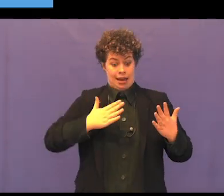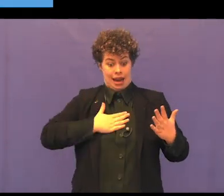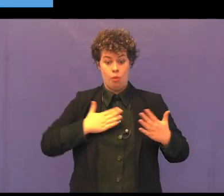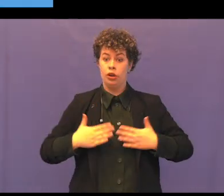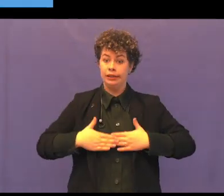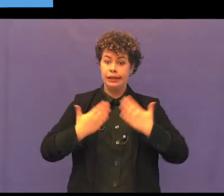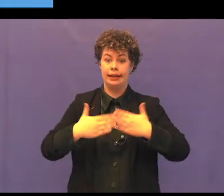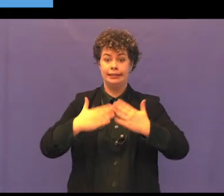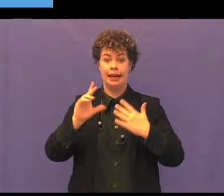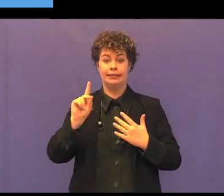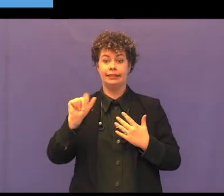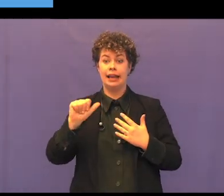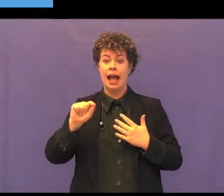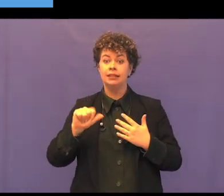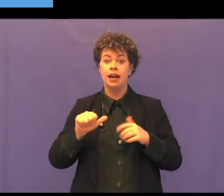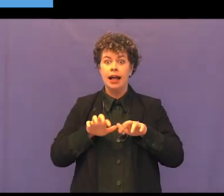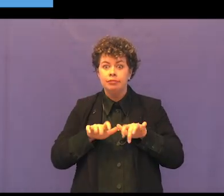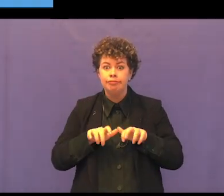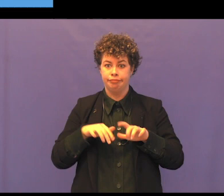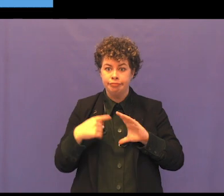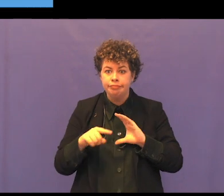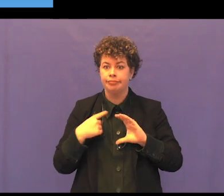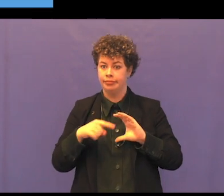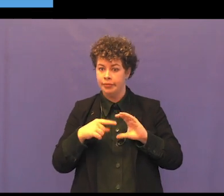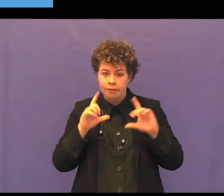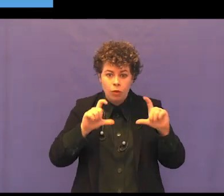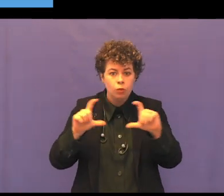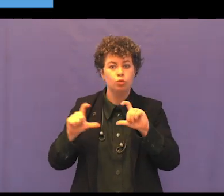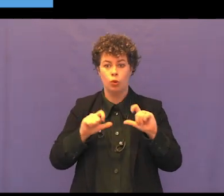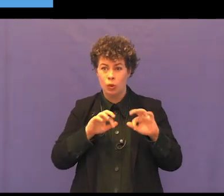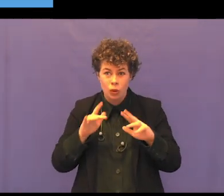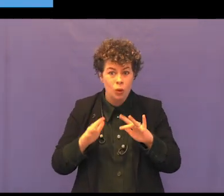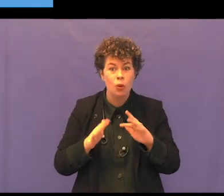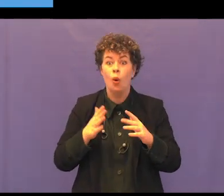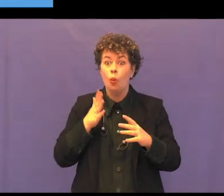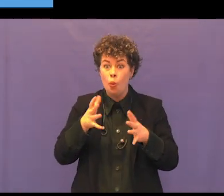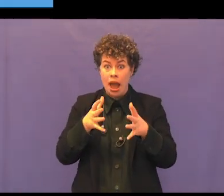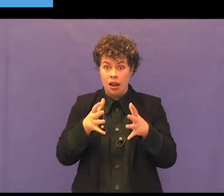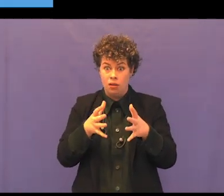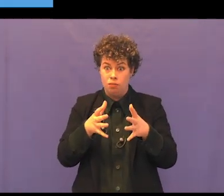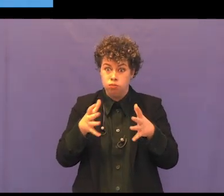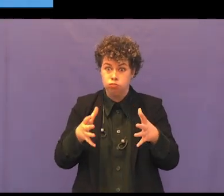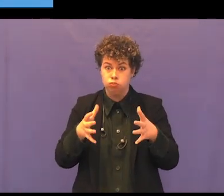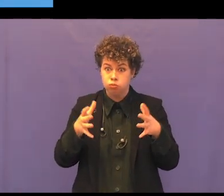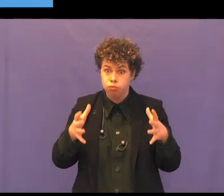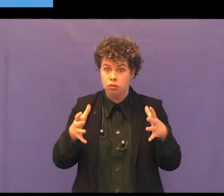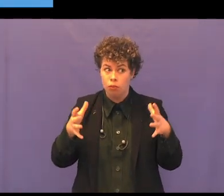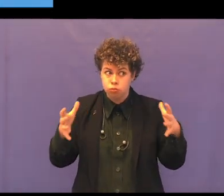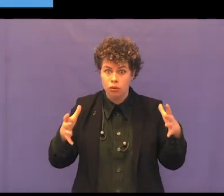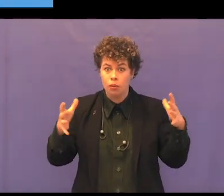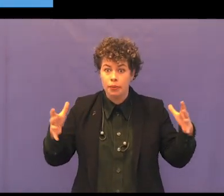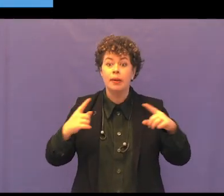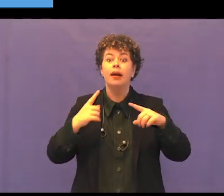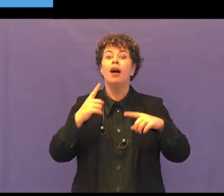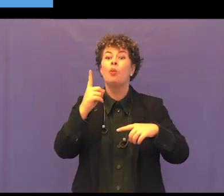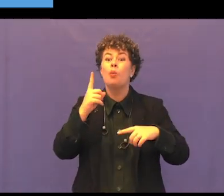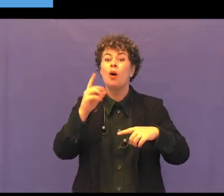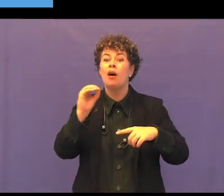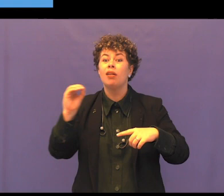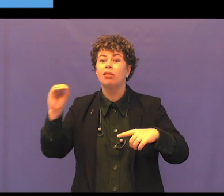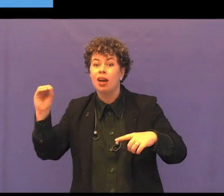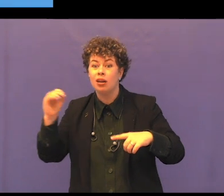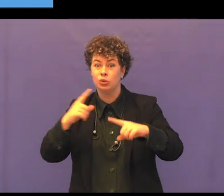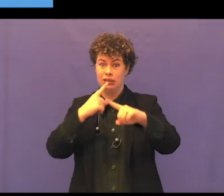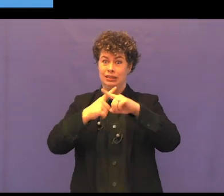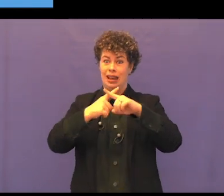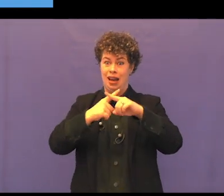1,000-fold over the next 20 years. So there's this, when we look at the number of digital